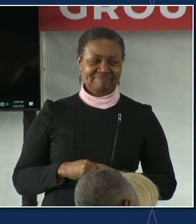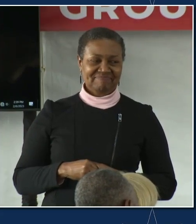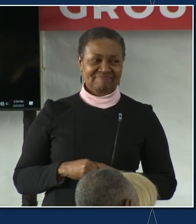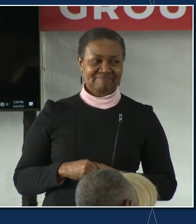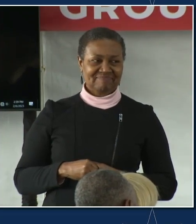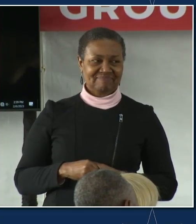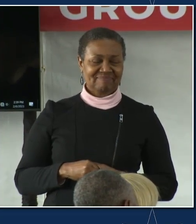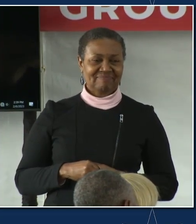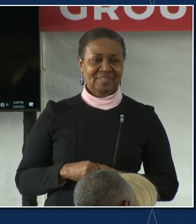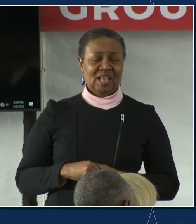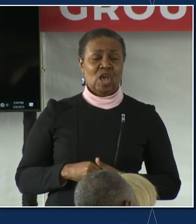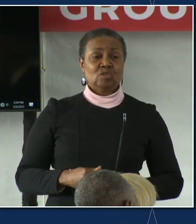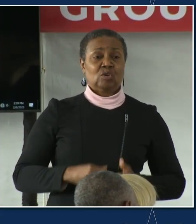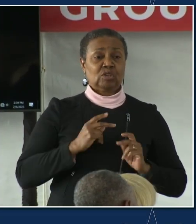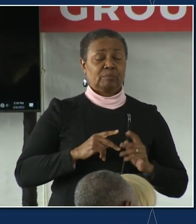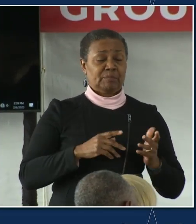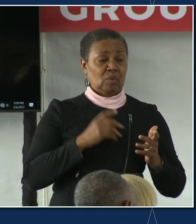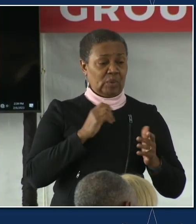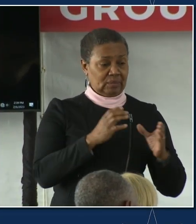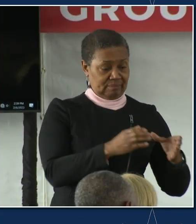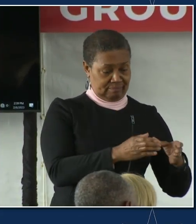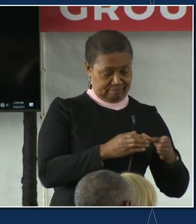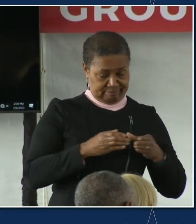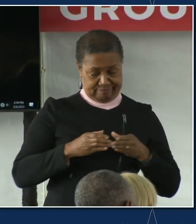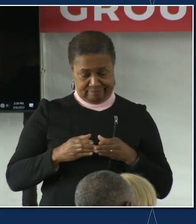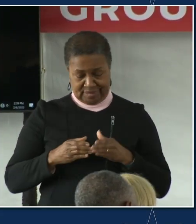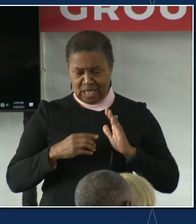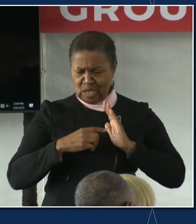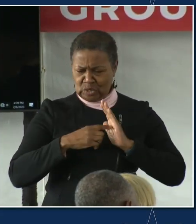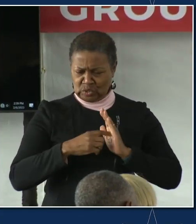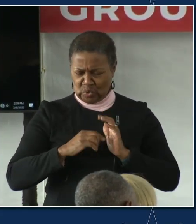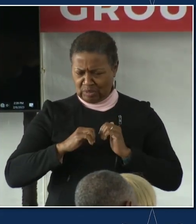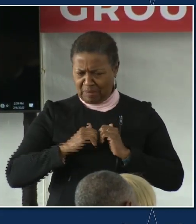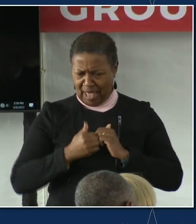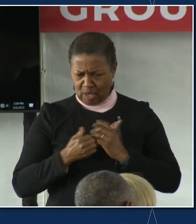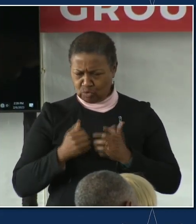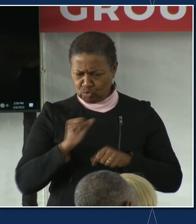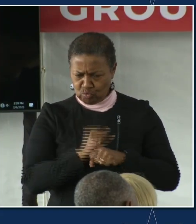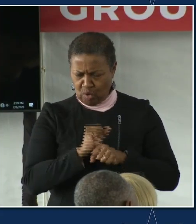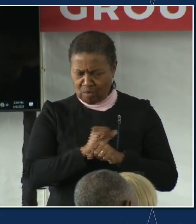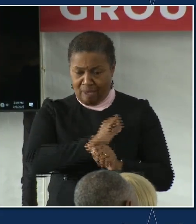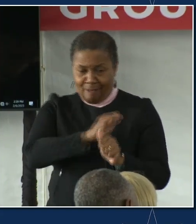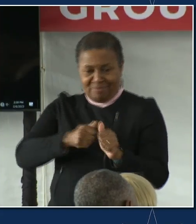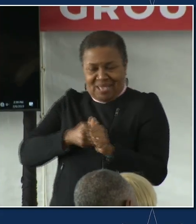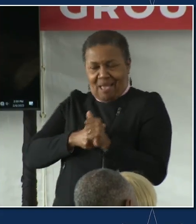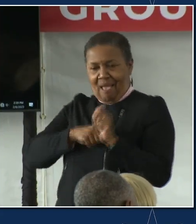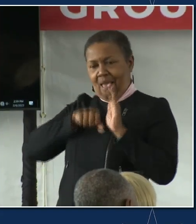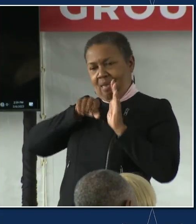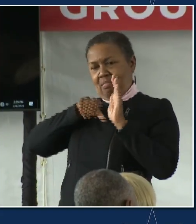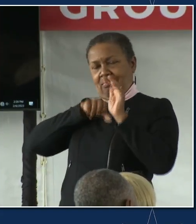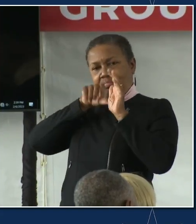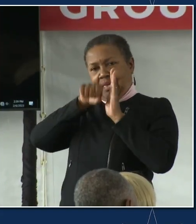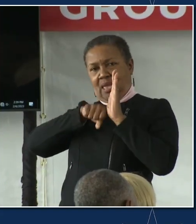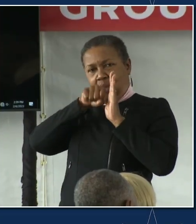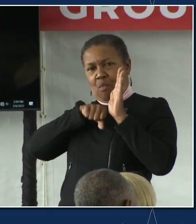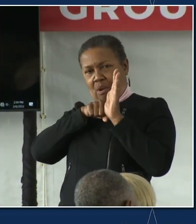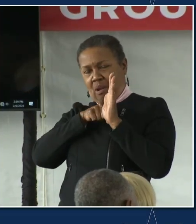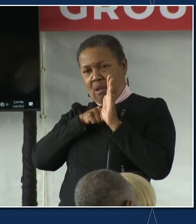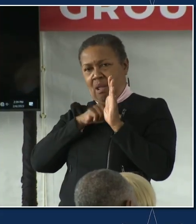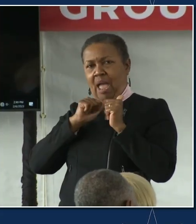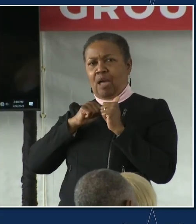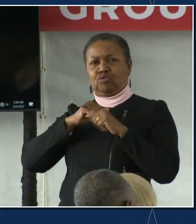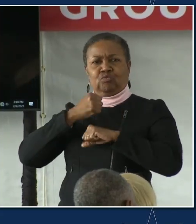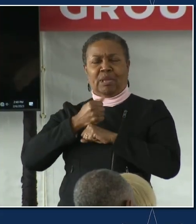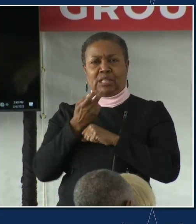And we're gonna take those young kids and show them how to work behind the camera, how to do